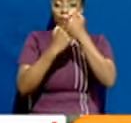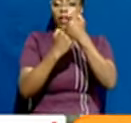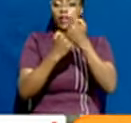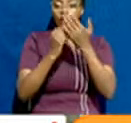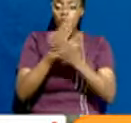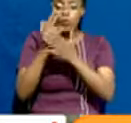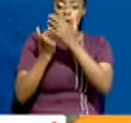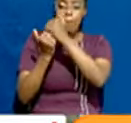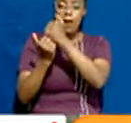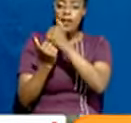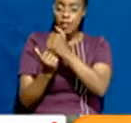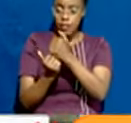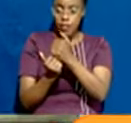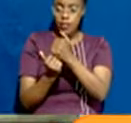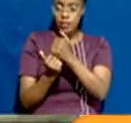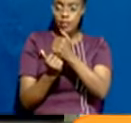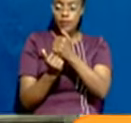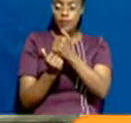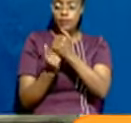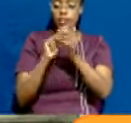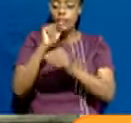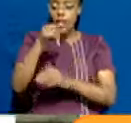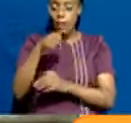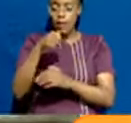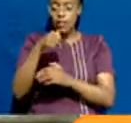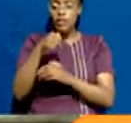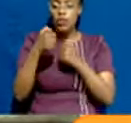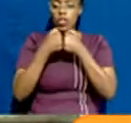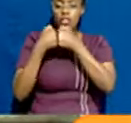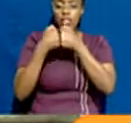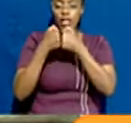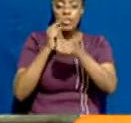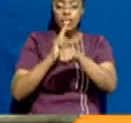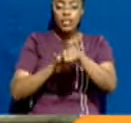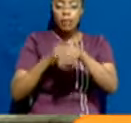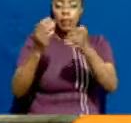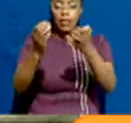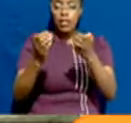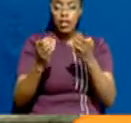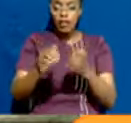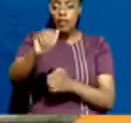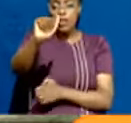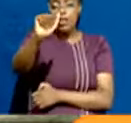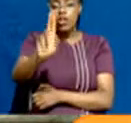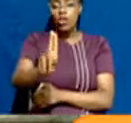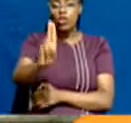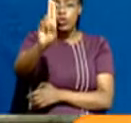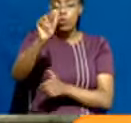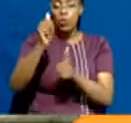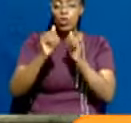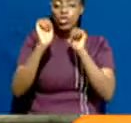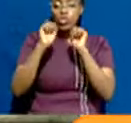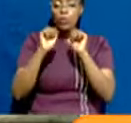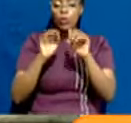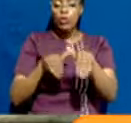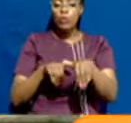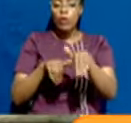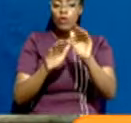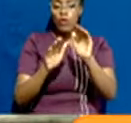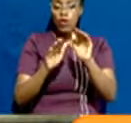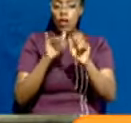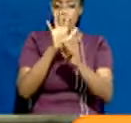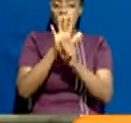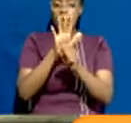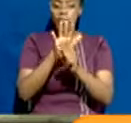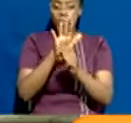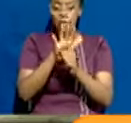by partners. The demands of our challenging time require an AU that can pursue